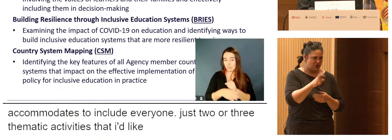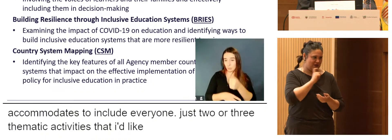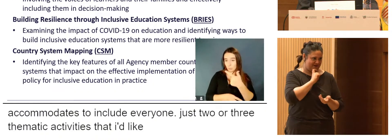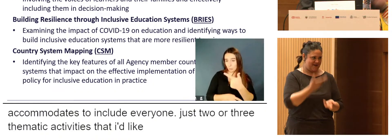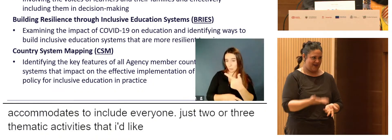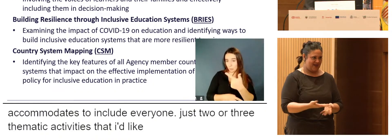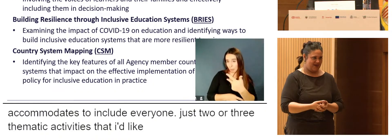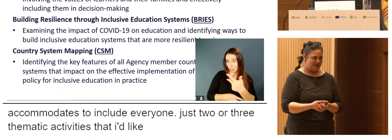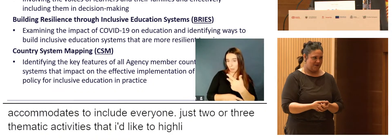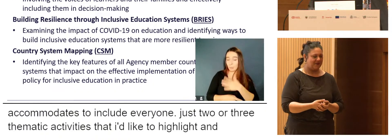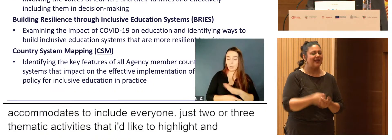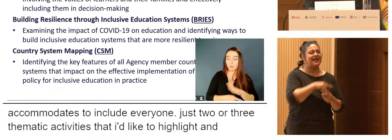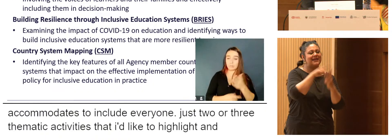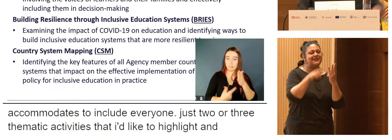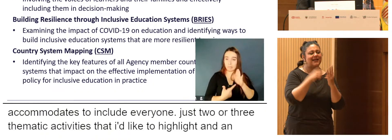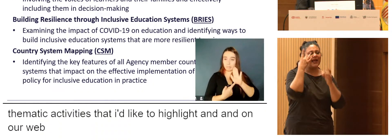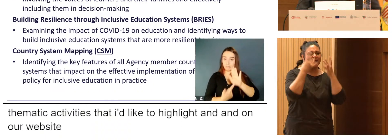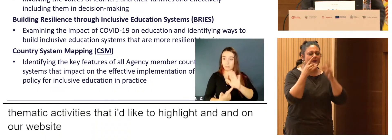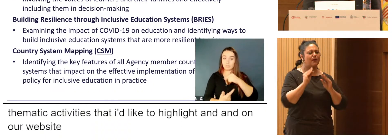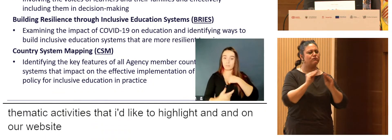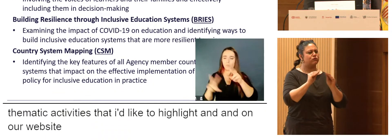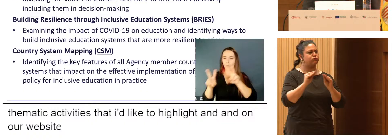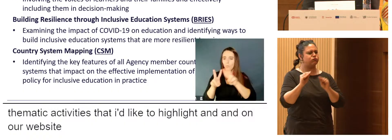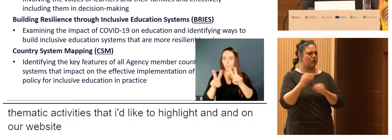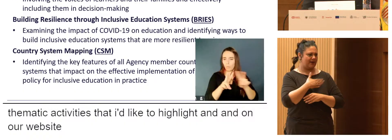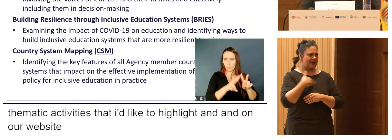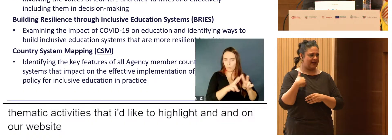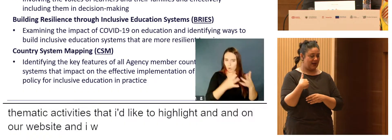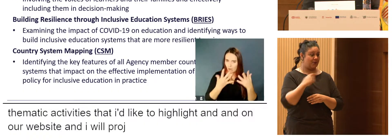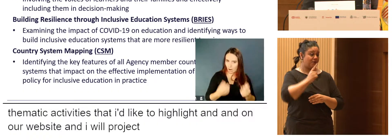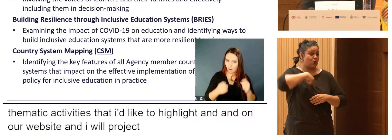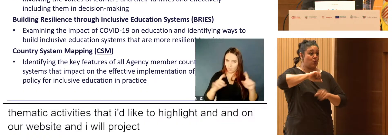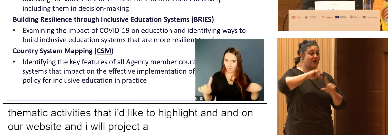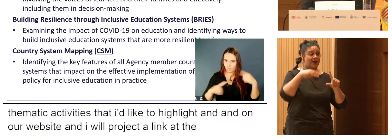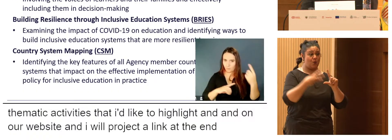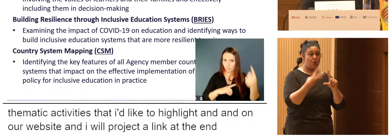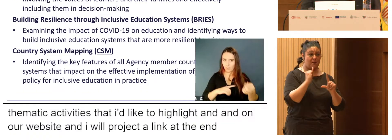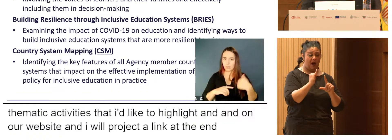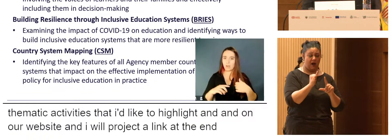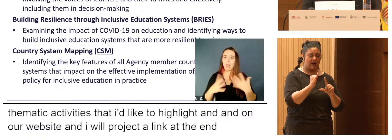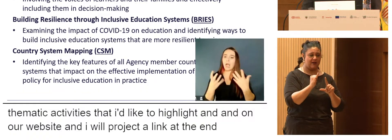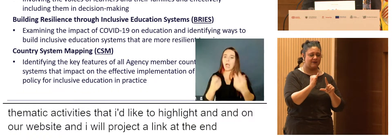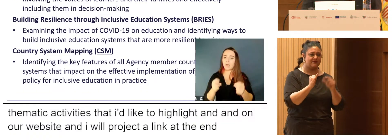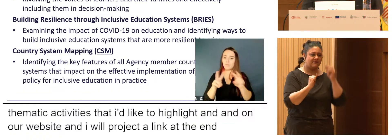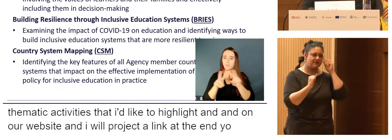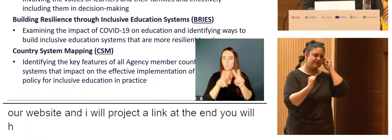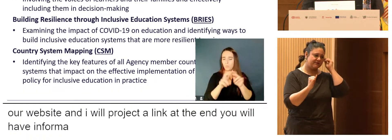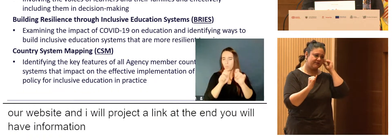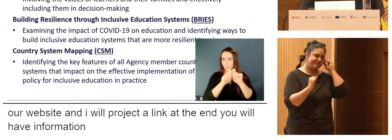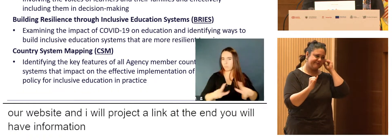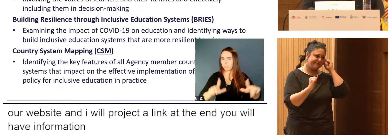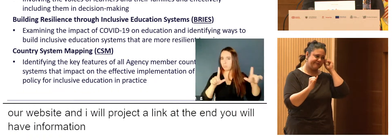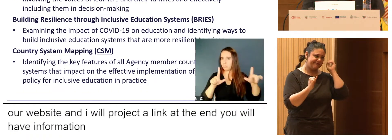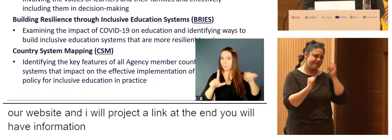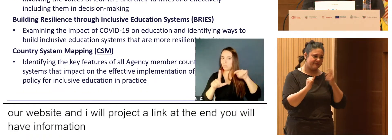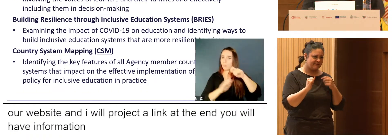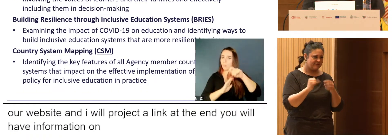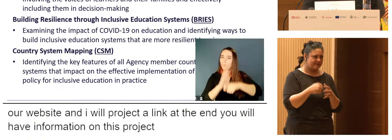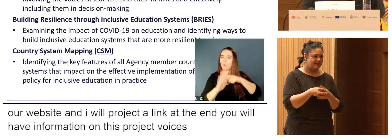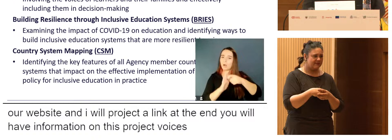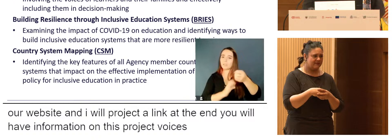and on our website, and I will project the link at the end. You'll have information on this project. Voices into